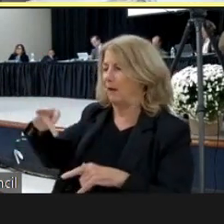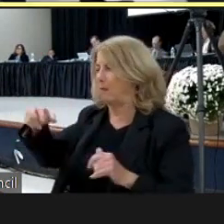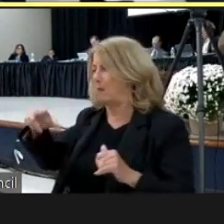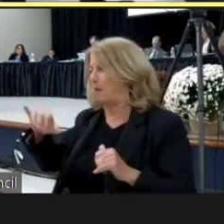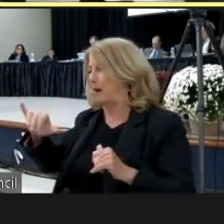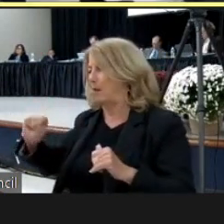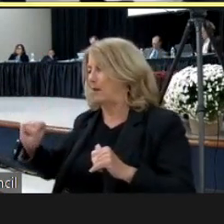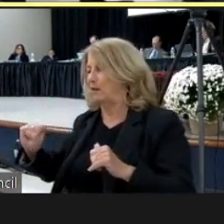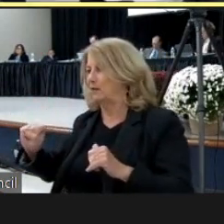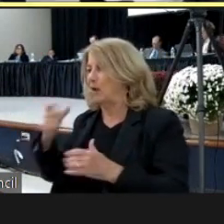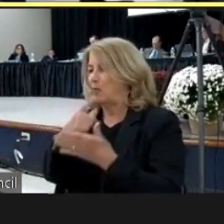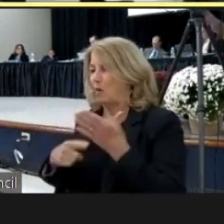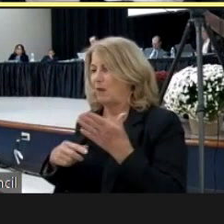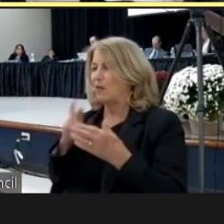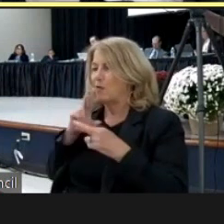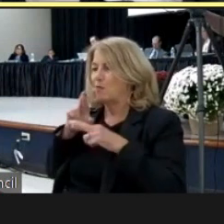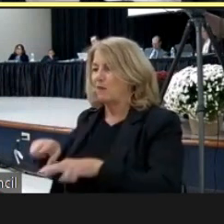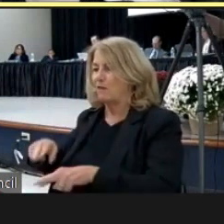walk through Riverfront.